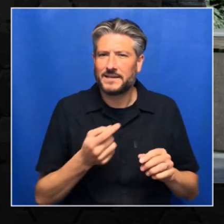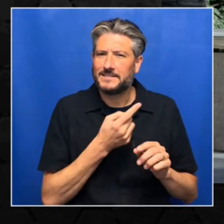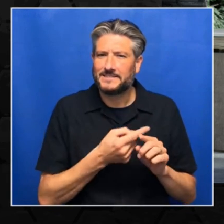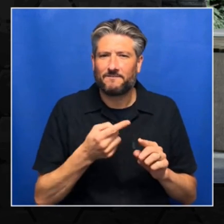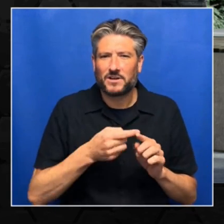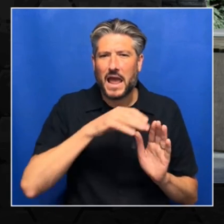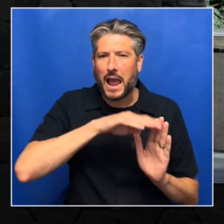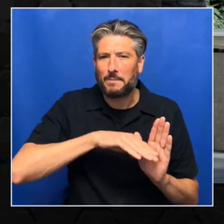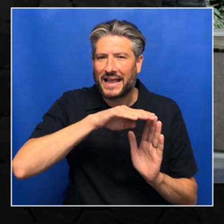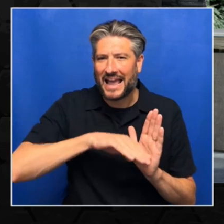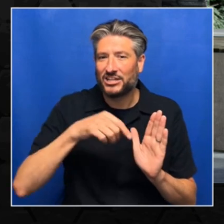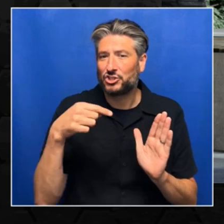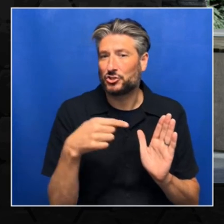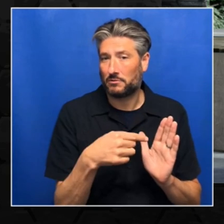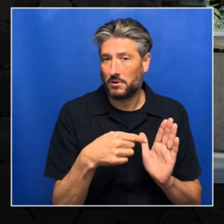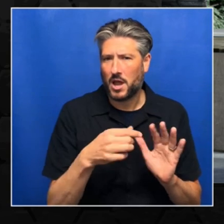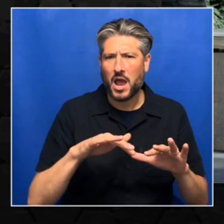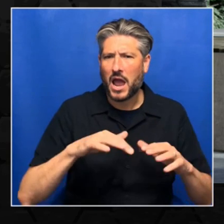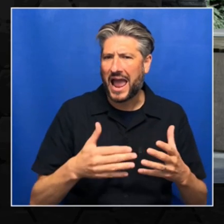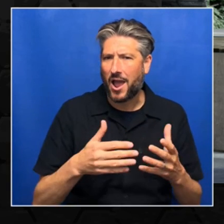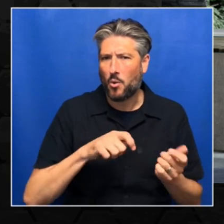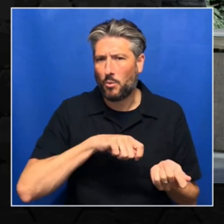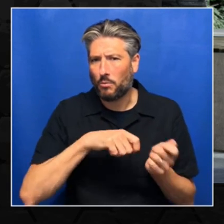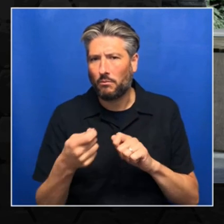that can be used in existing applications?